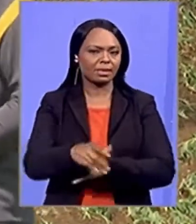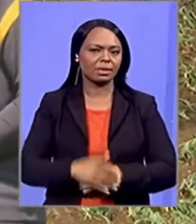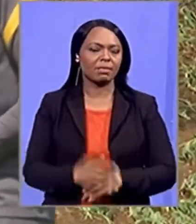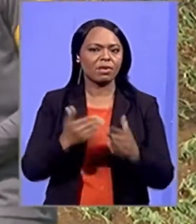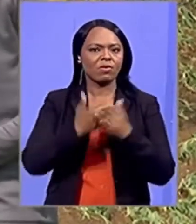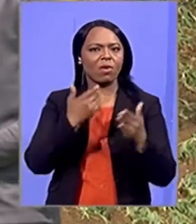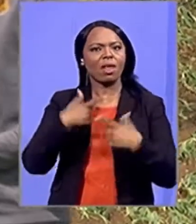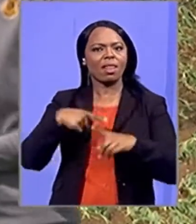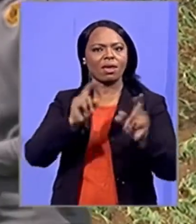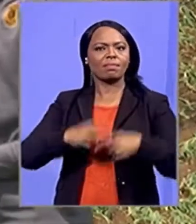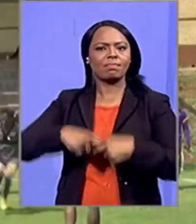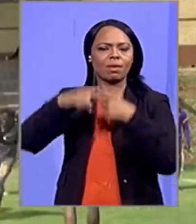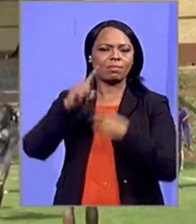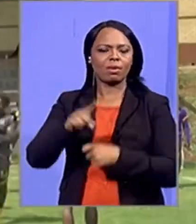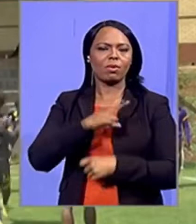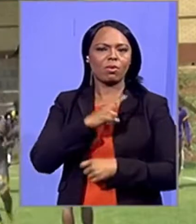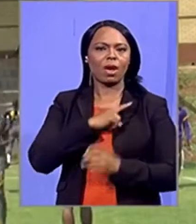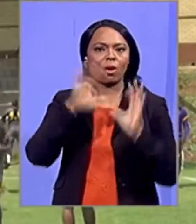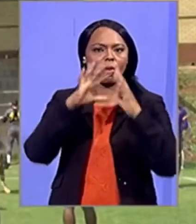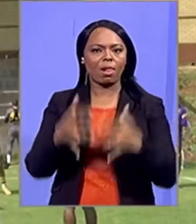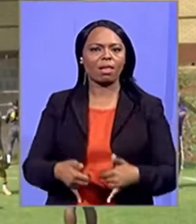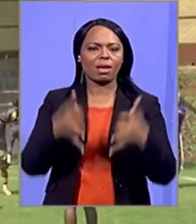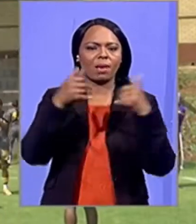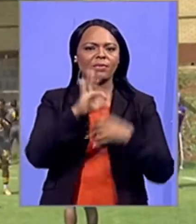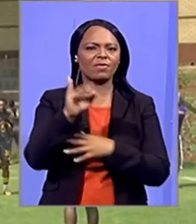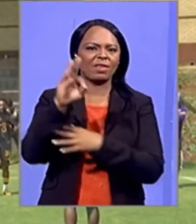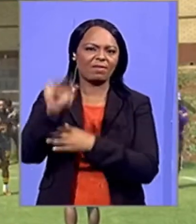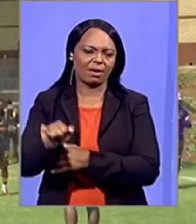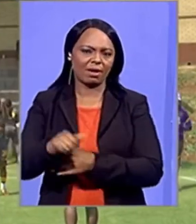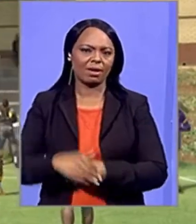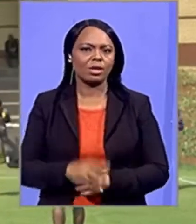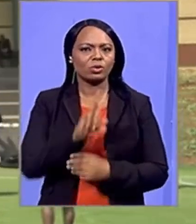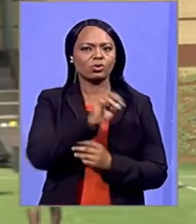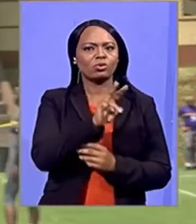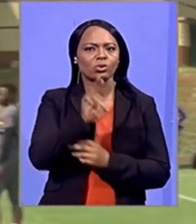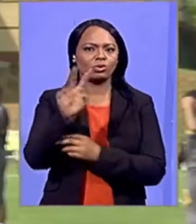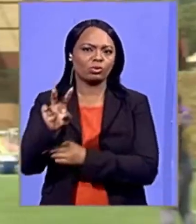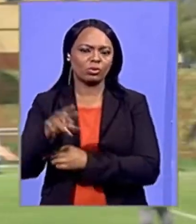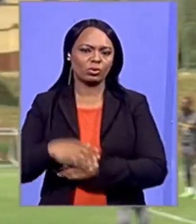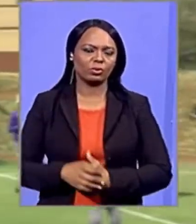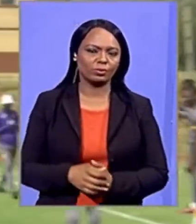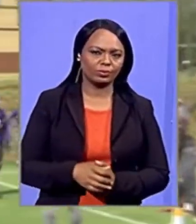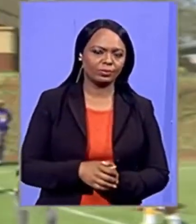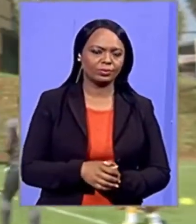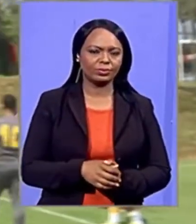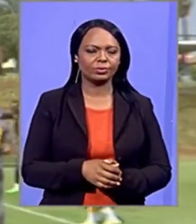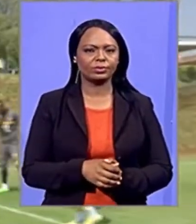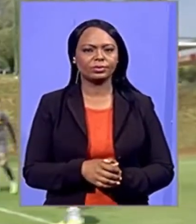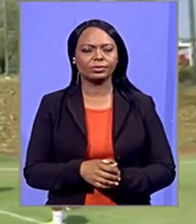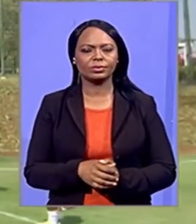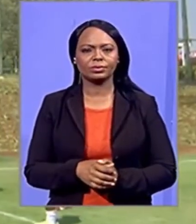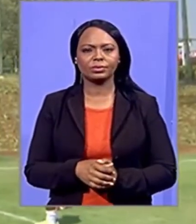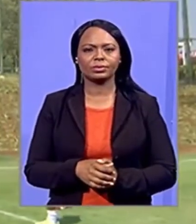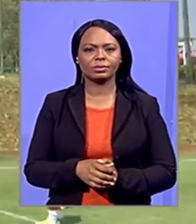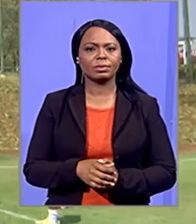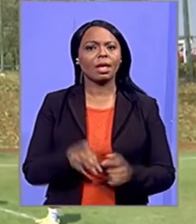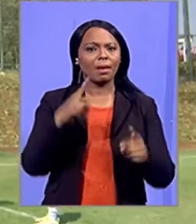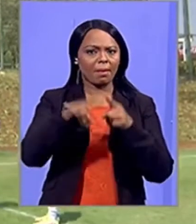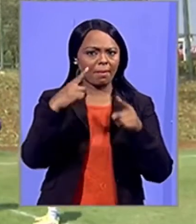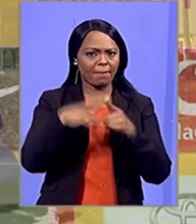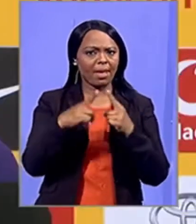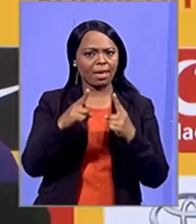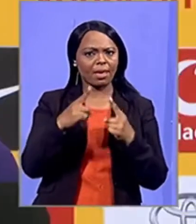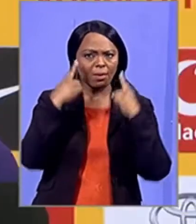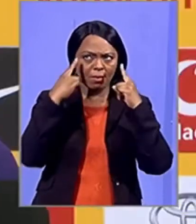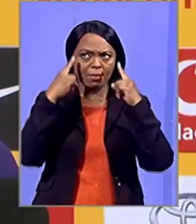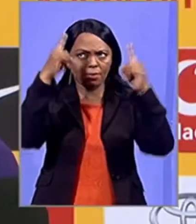emišwa ka baka la dipapadi tša sebjana sa lefase tša FIFA tša 2022. We're playing to win every game, and